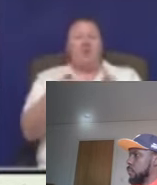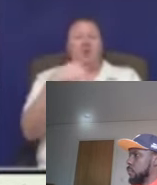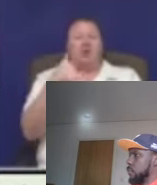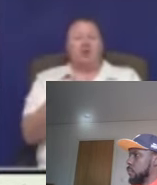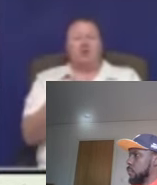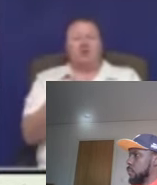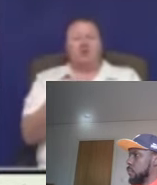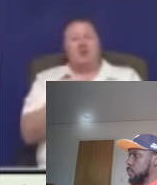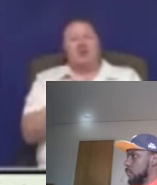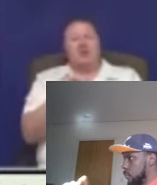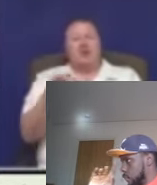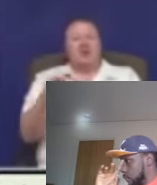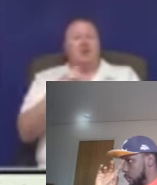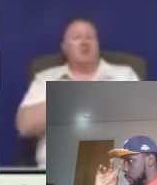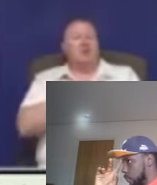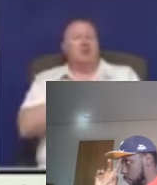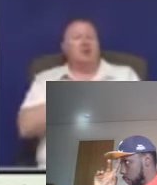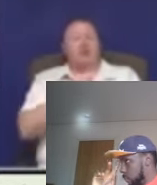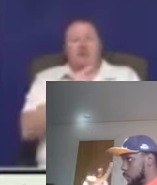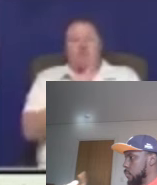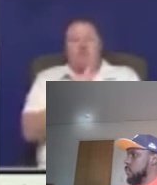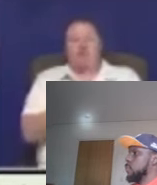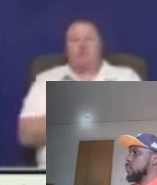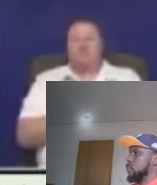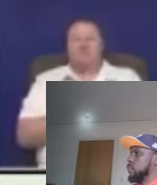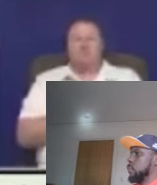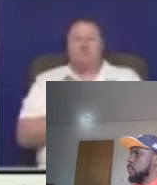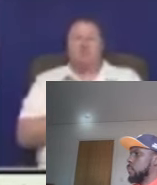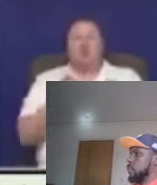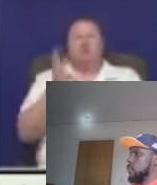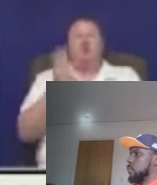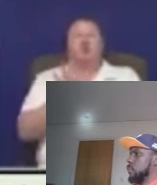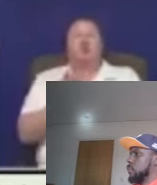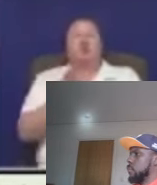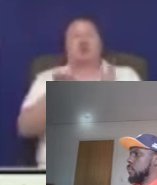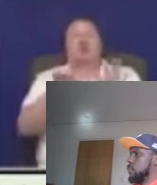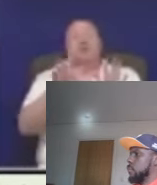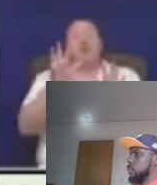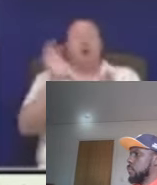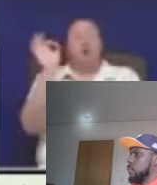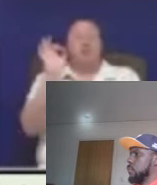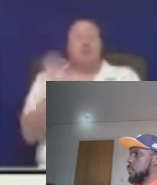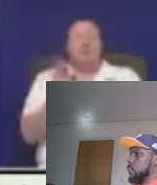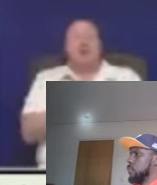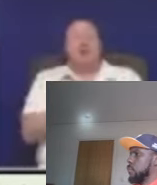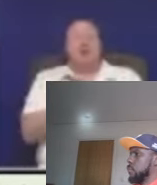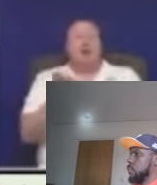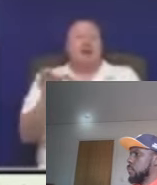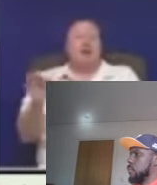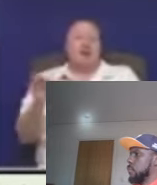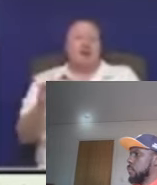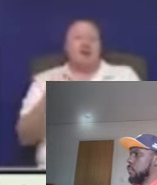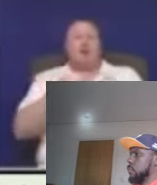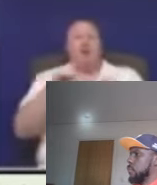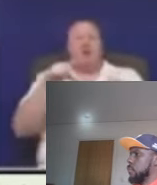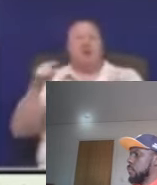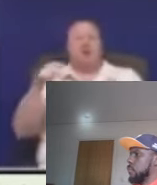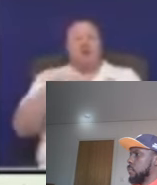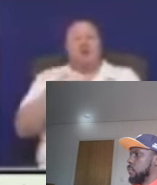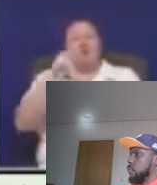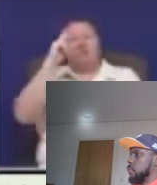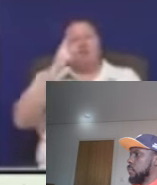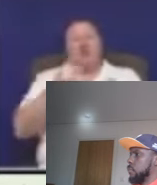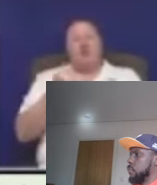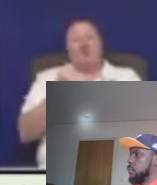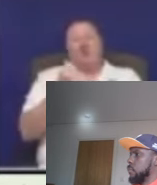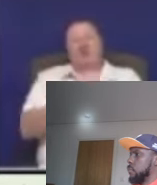experiencing delays for a number of reasons. This represents an alarming 79% delay rate across our portfolio for this